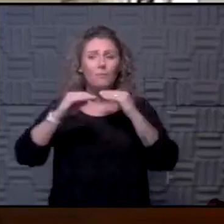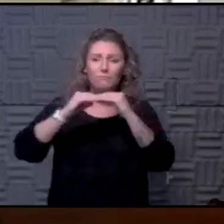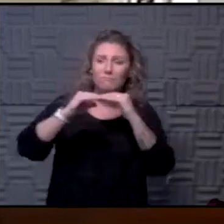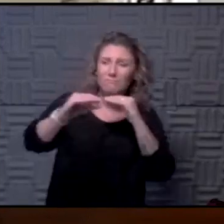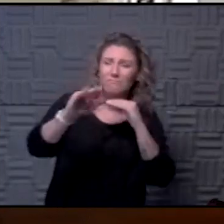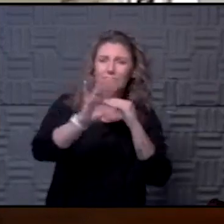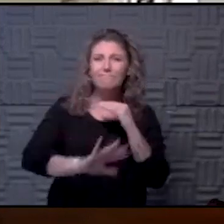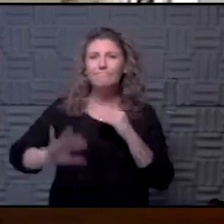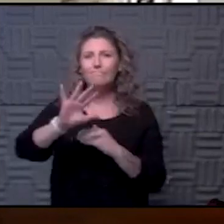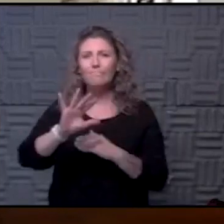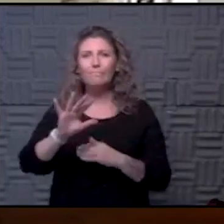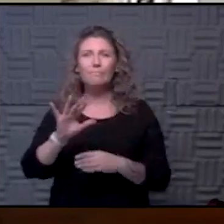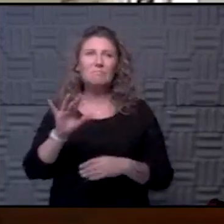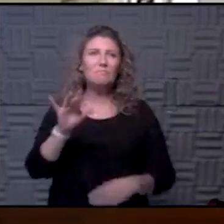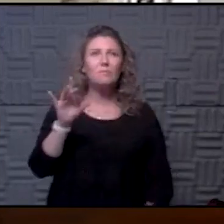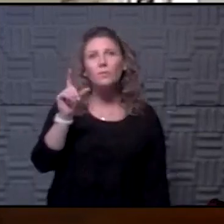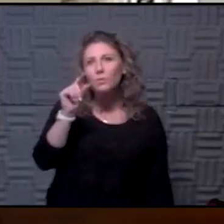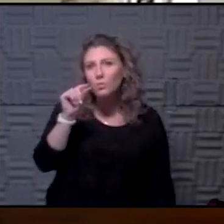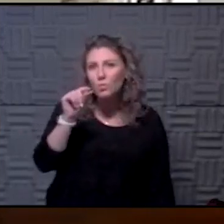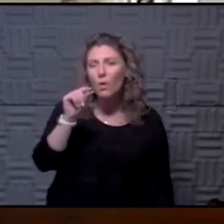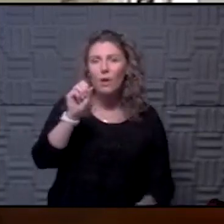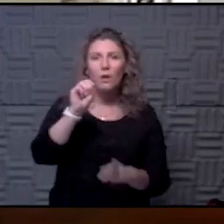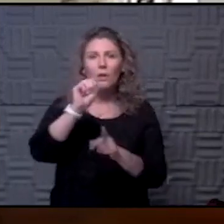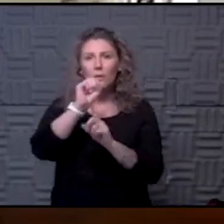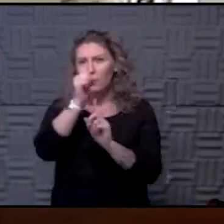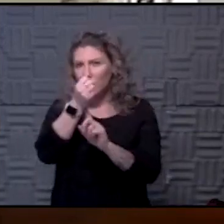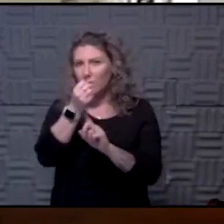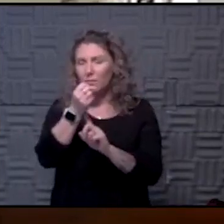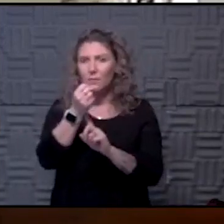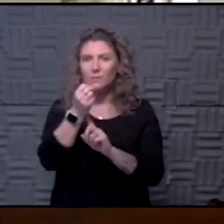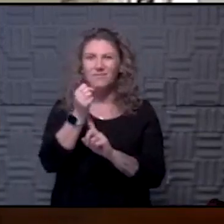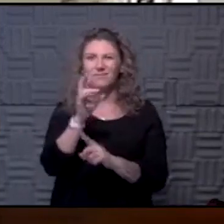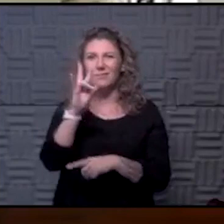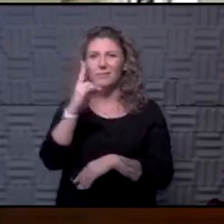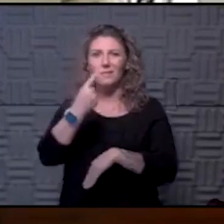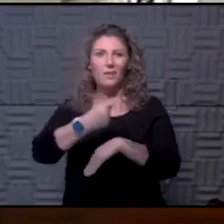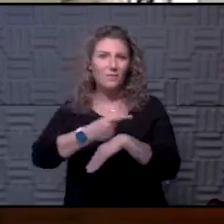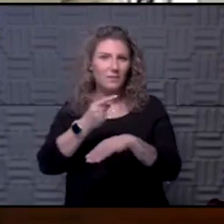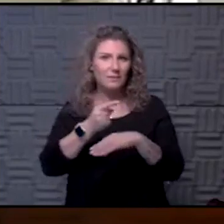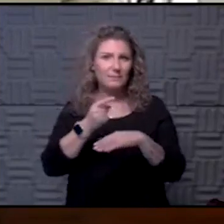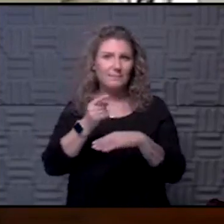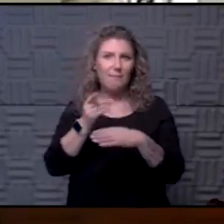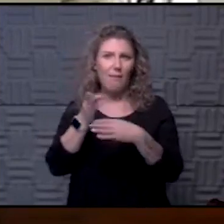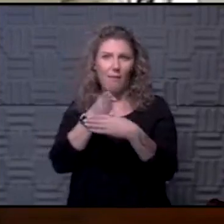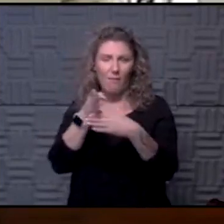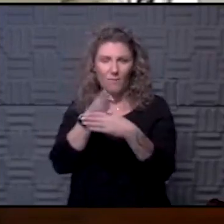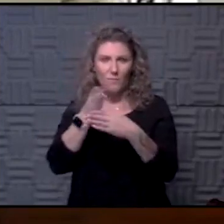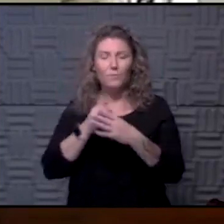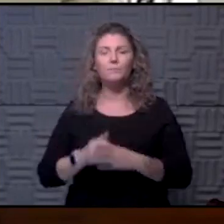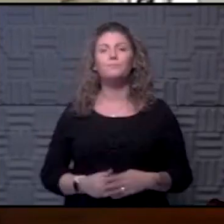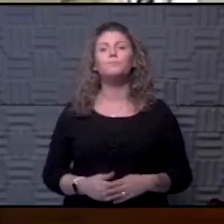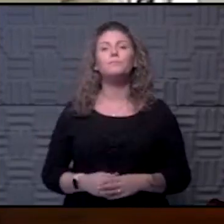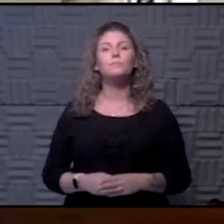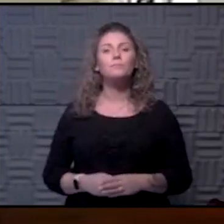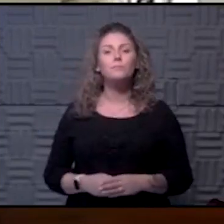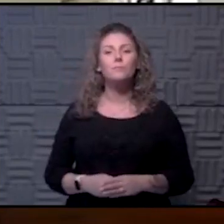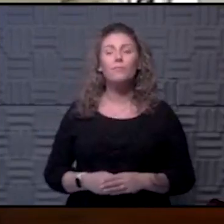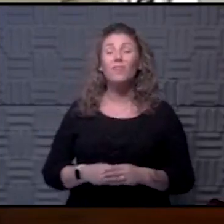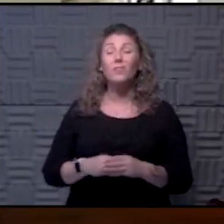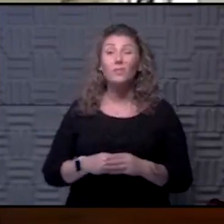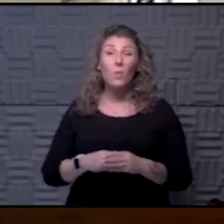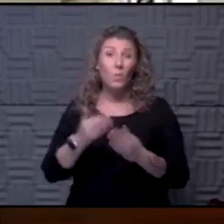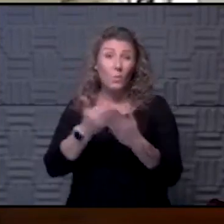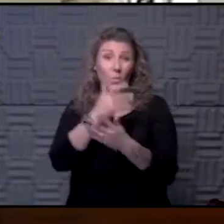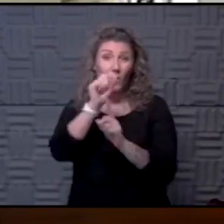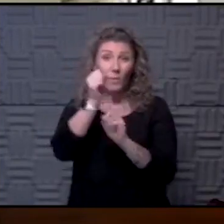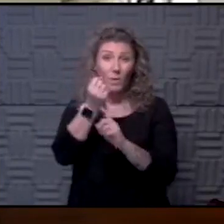hovering around 20 cases as a 7-day average for new cases per day. And